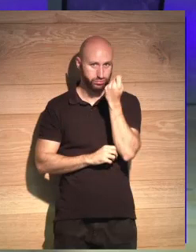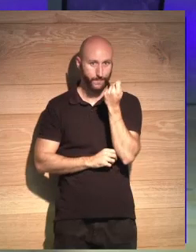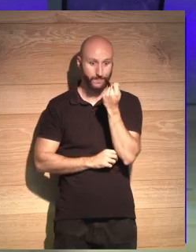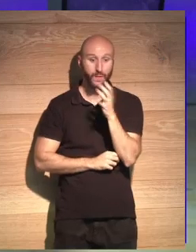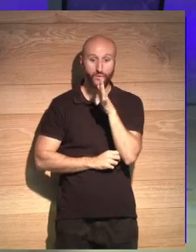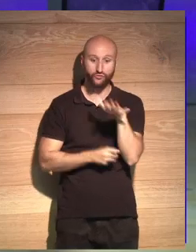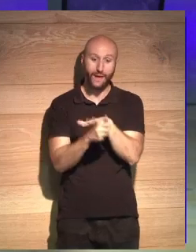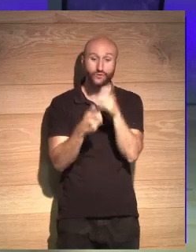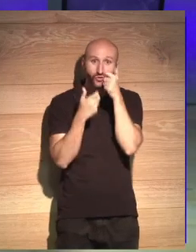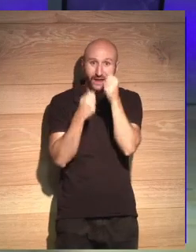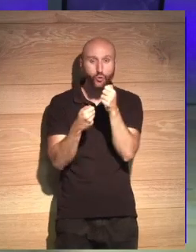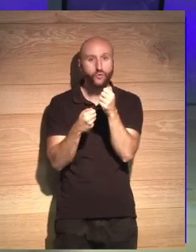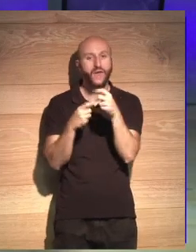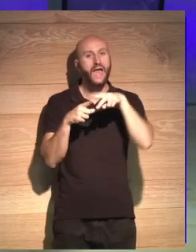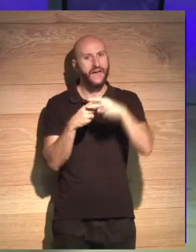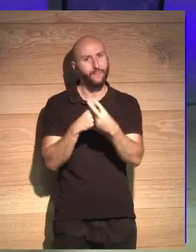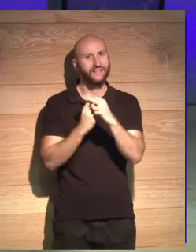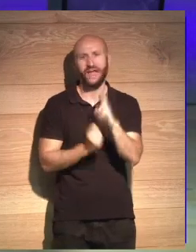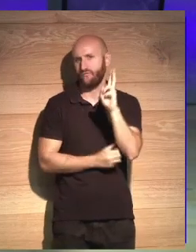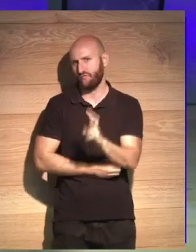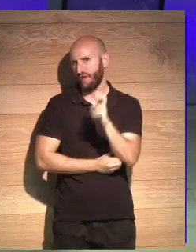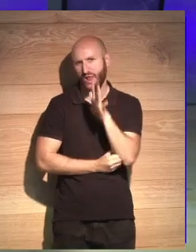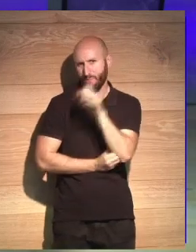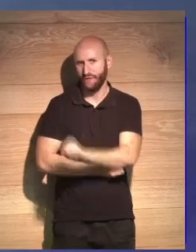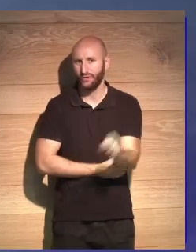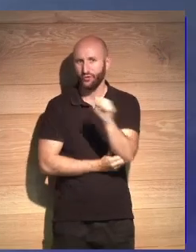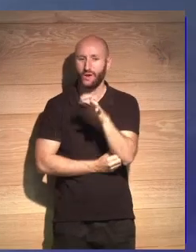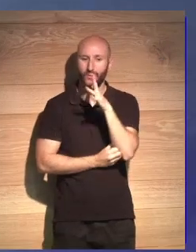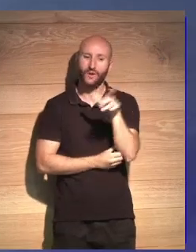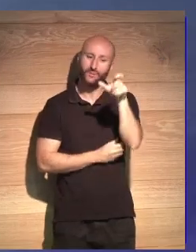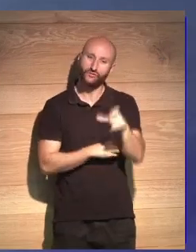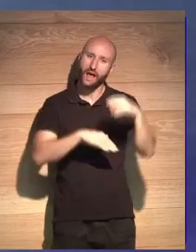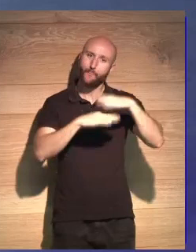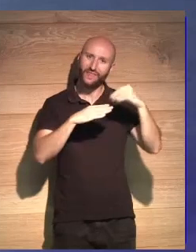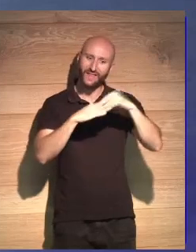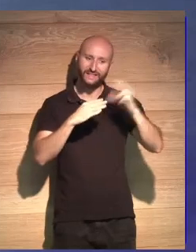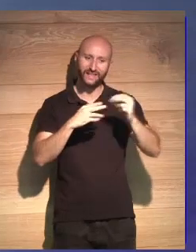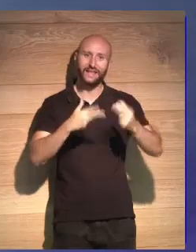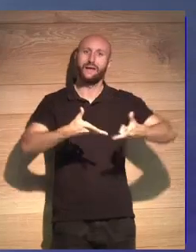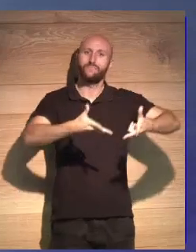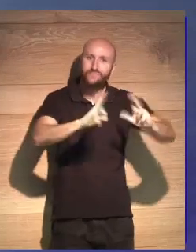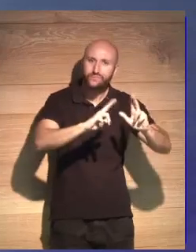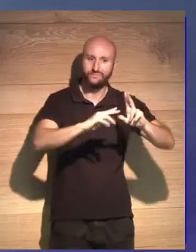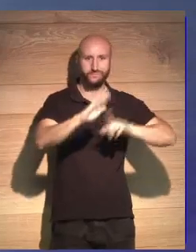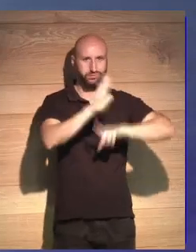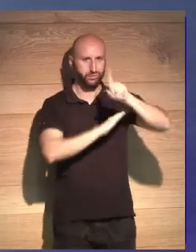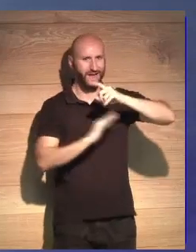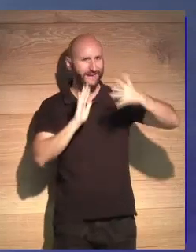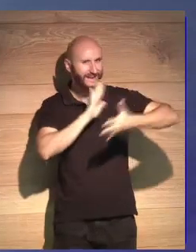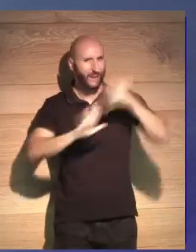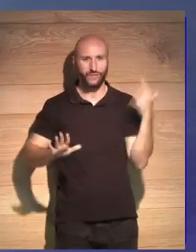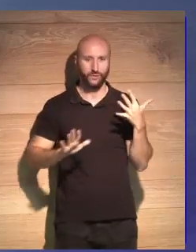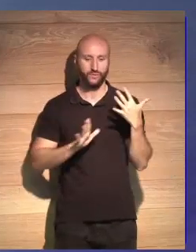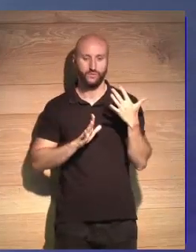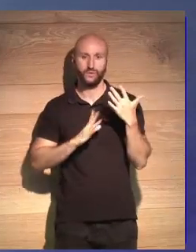regulate the intensity. So I think in the health field, this is a very useful